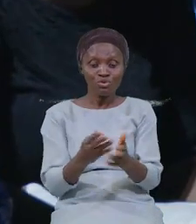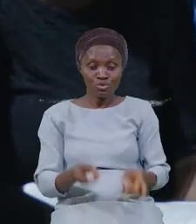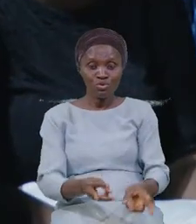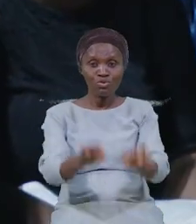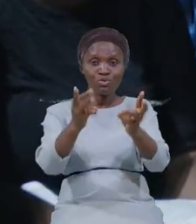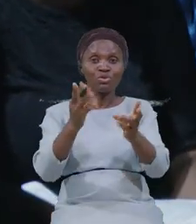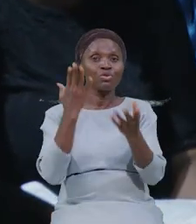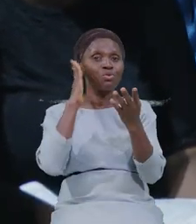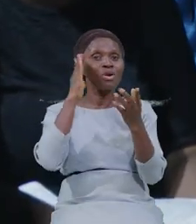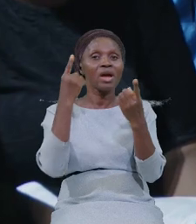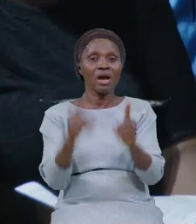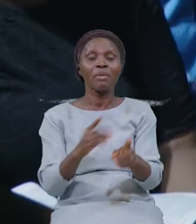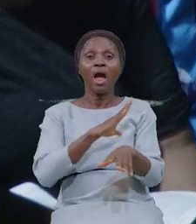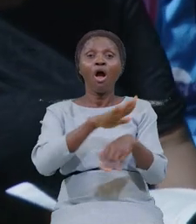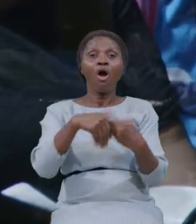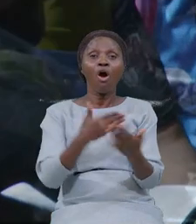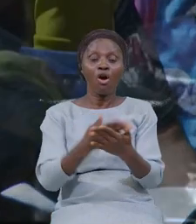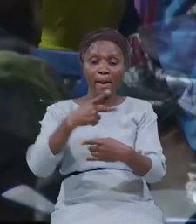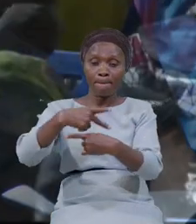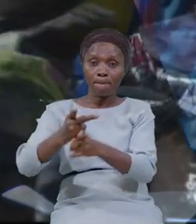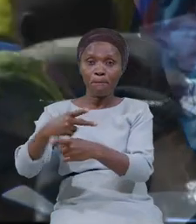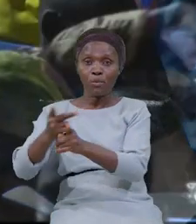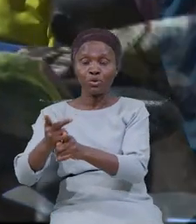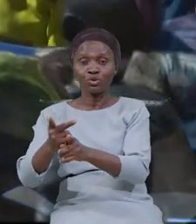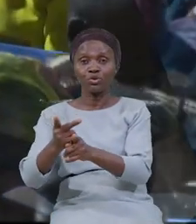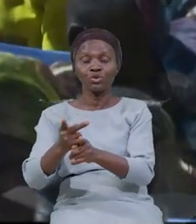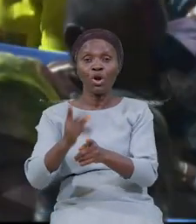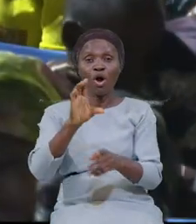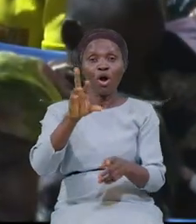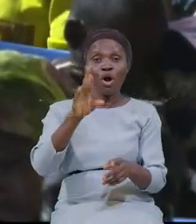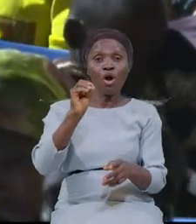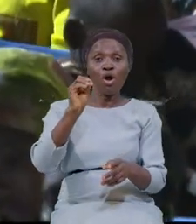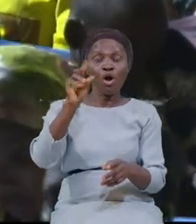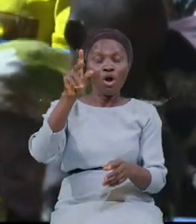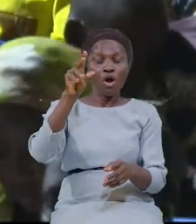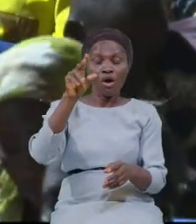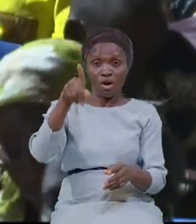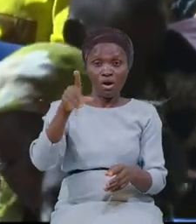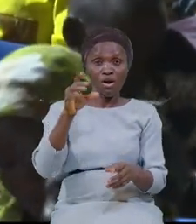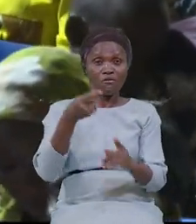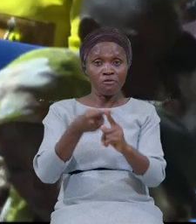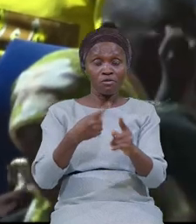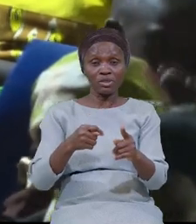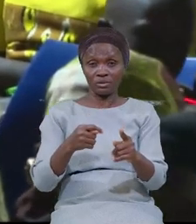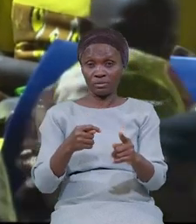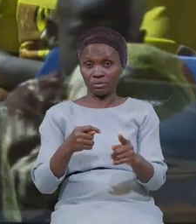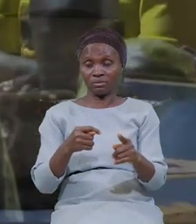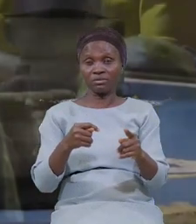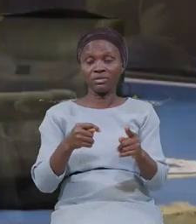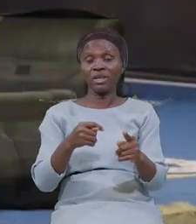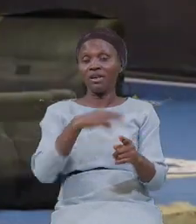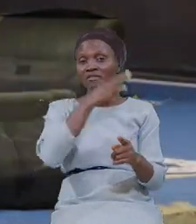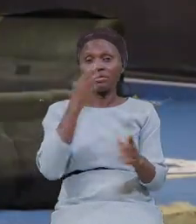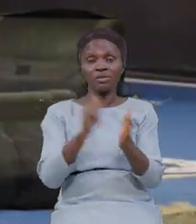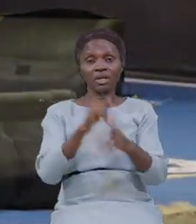all the produce of the market that couldn't get there before will get there in Jesus' name. No